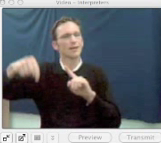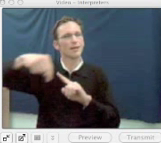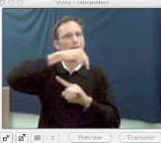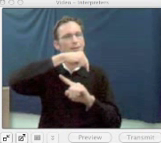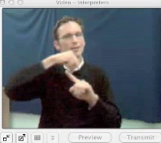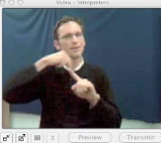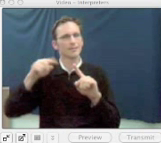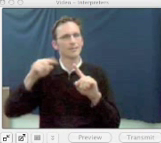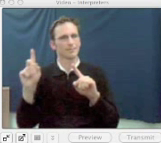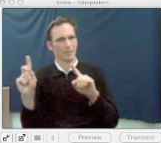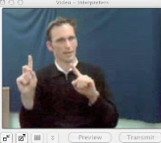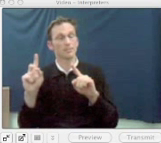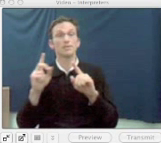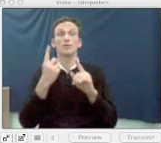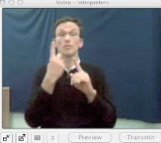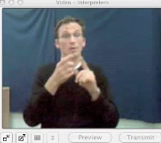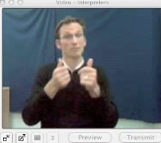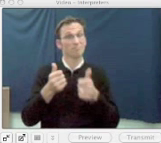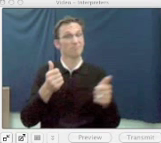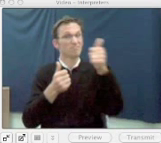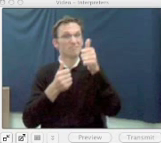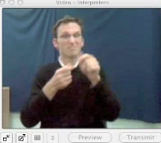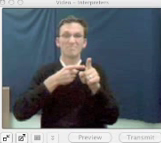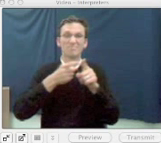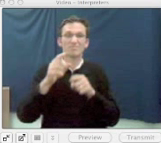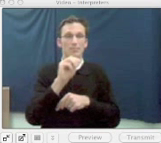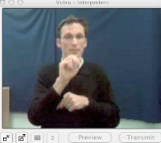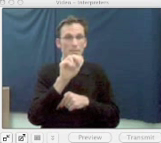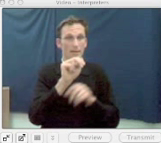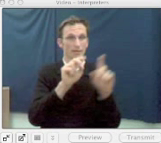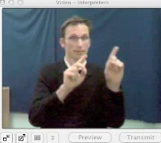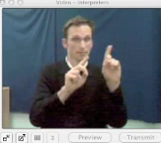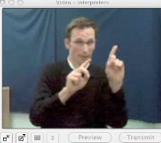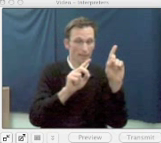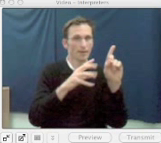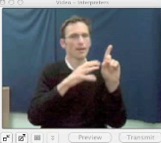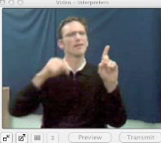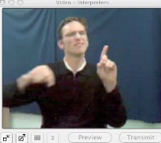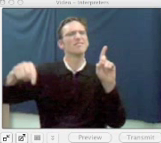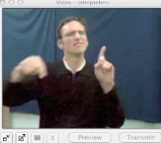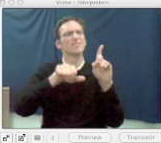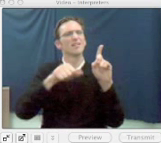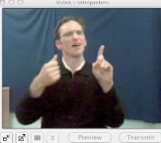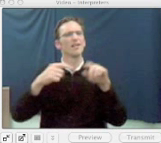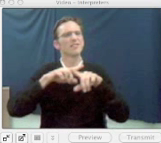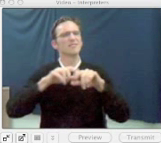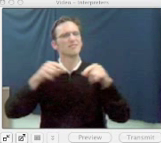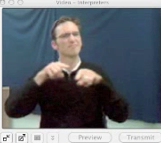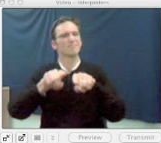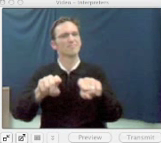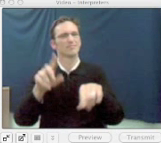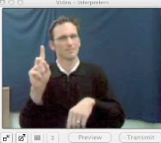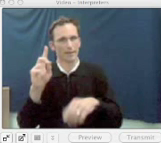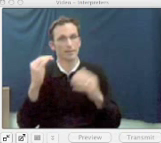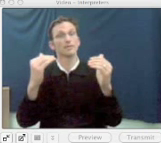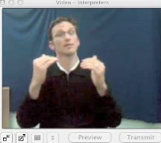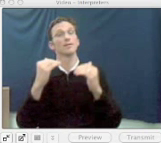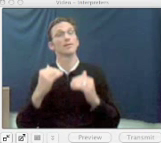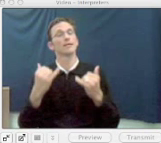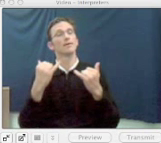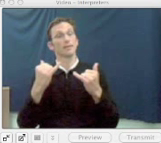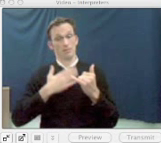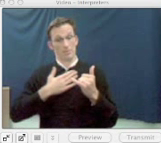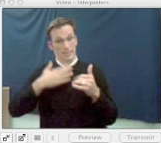the salient concurrent demands, how to identify and articulate consequences and the associated values of a